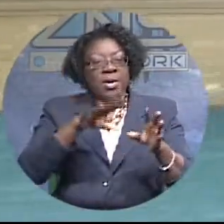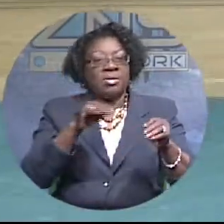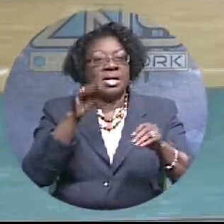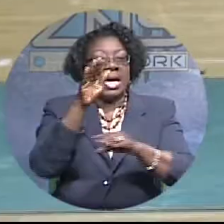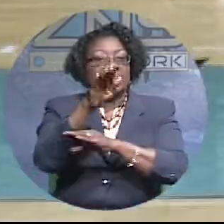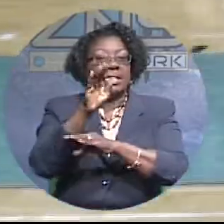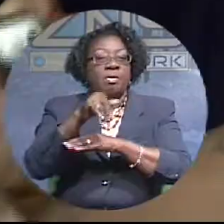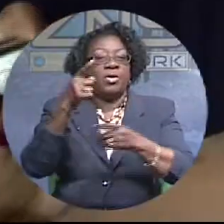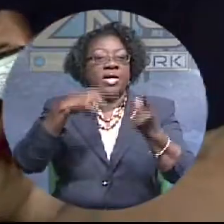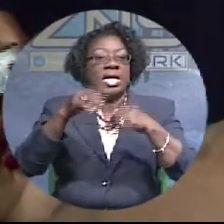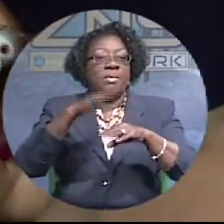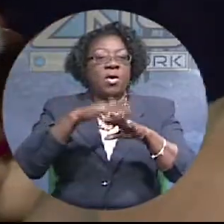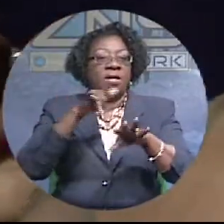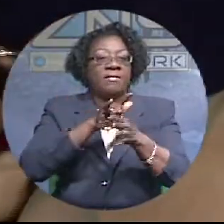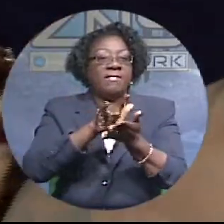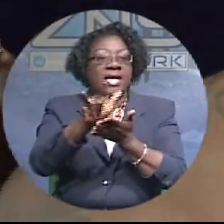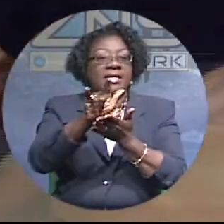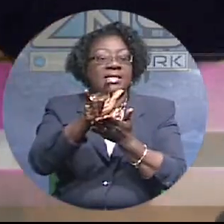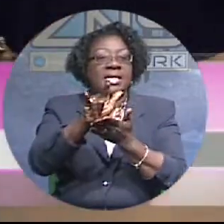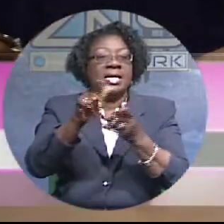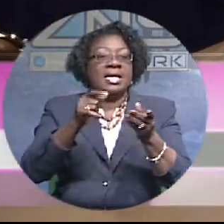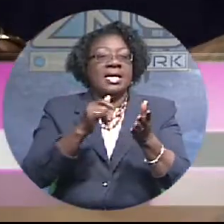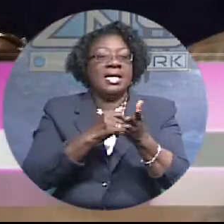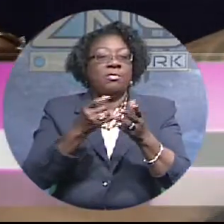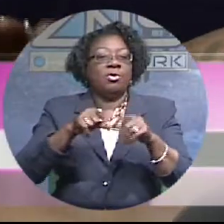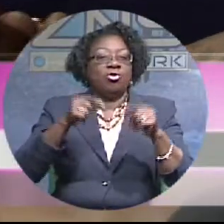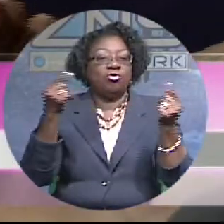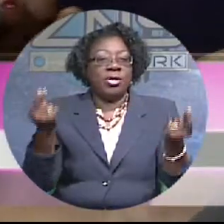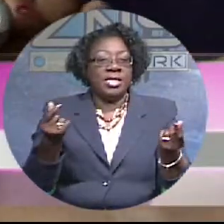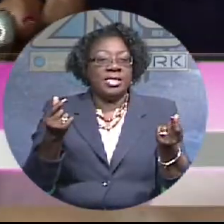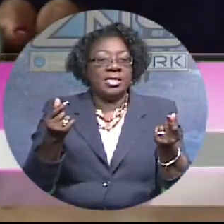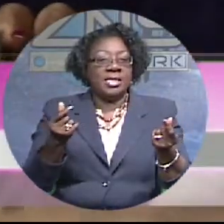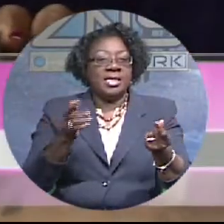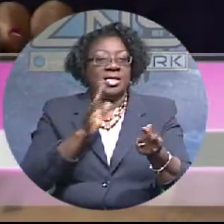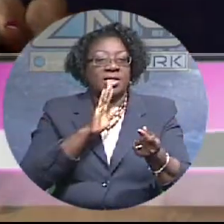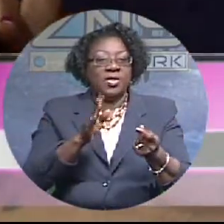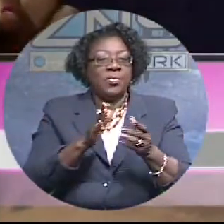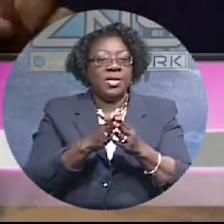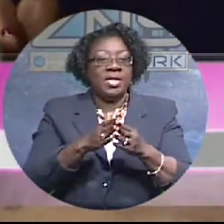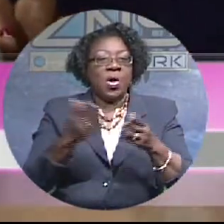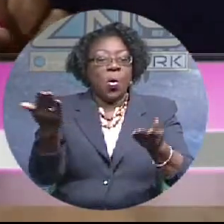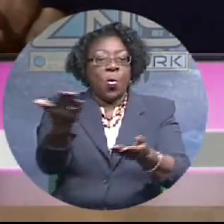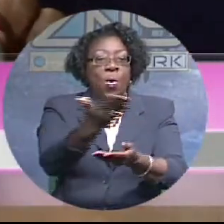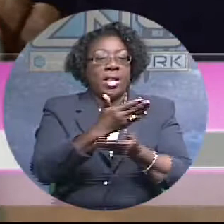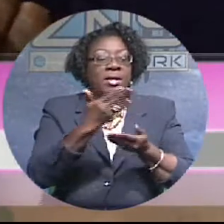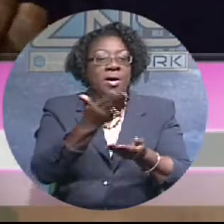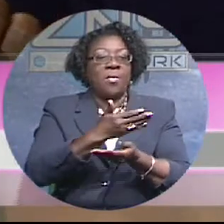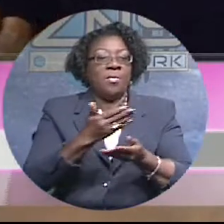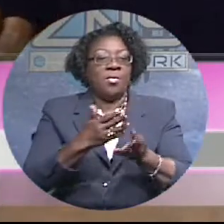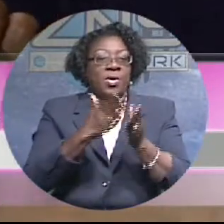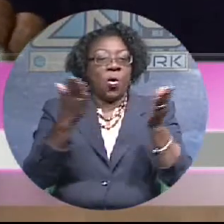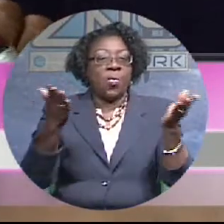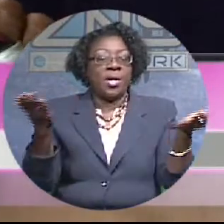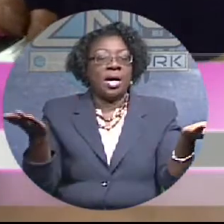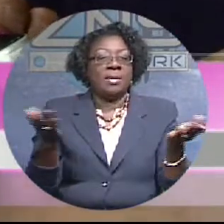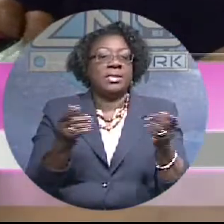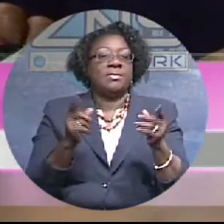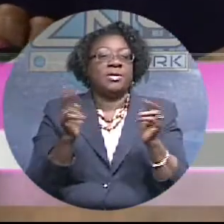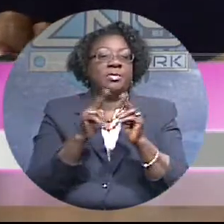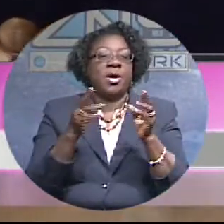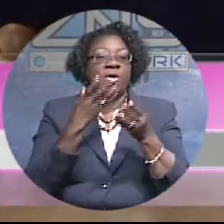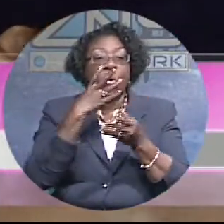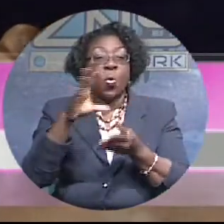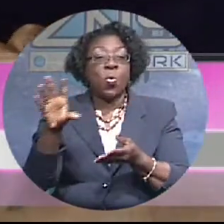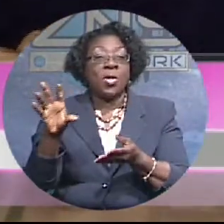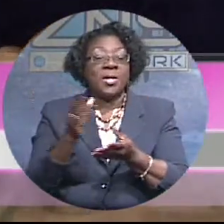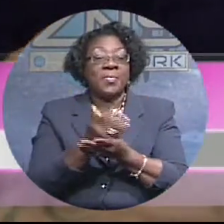last night? It was great. To be welcomed like that with open arms to the island, I thought it was pretty cool, man. And,